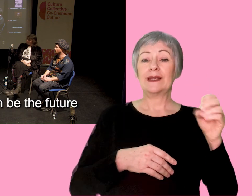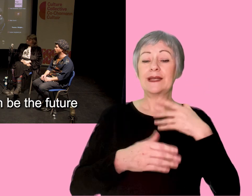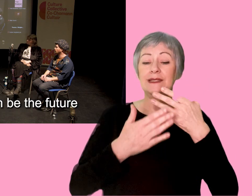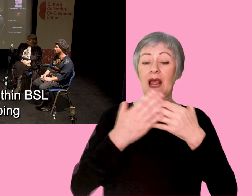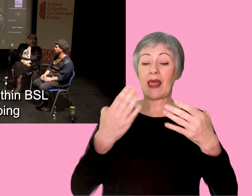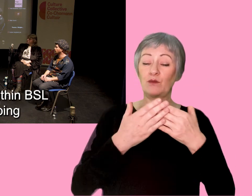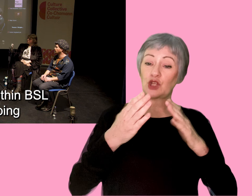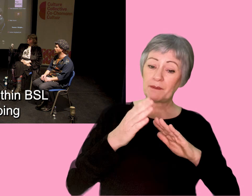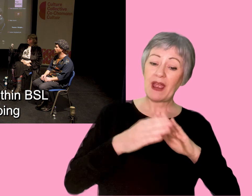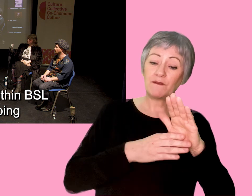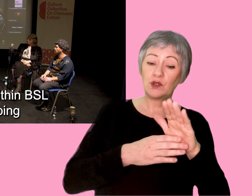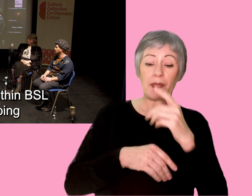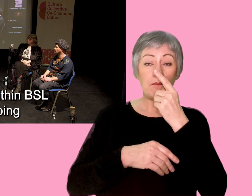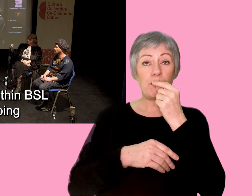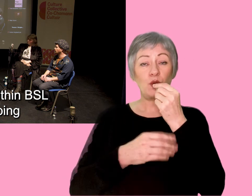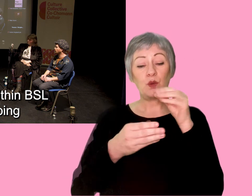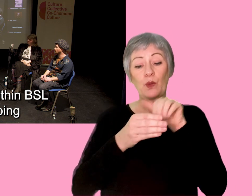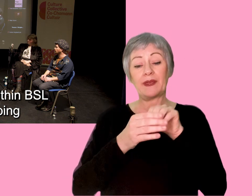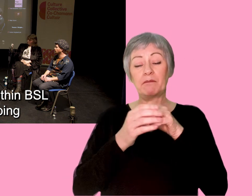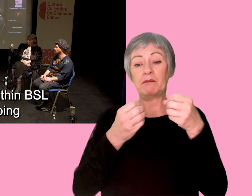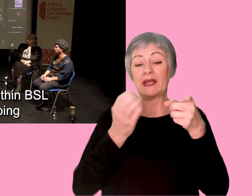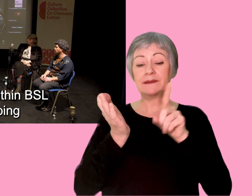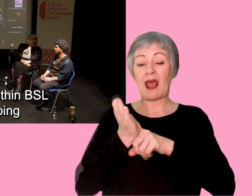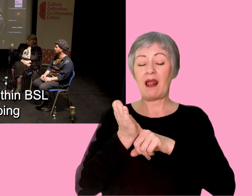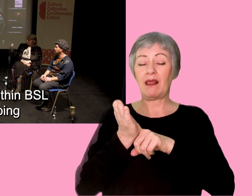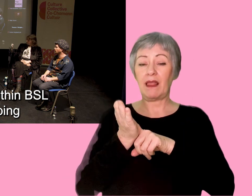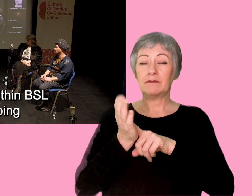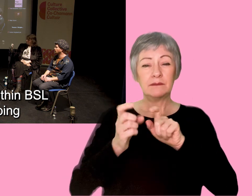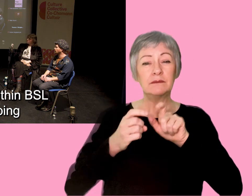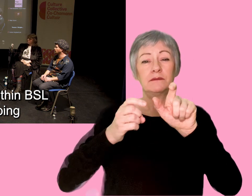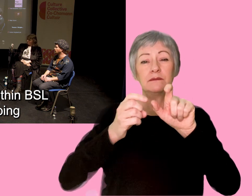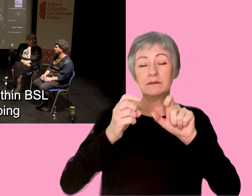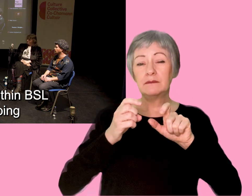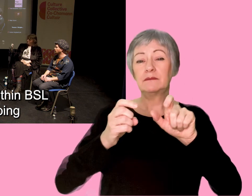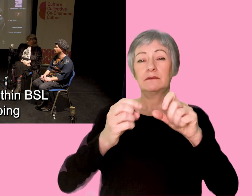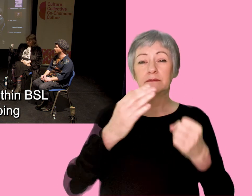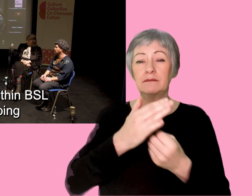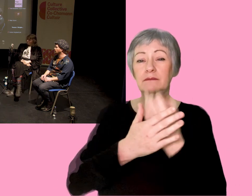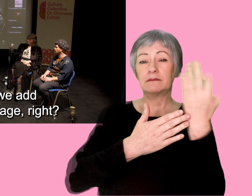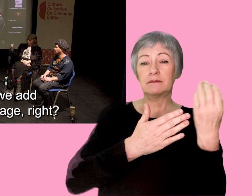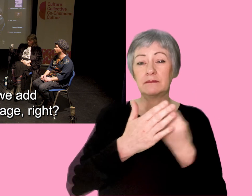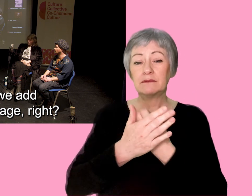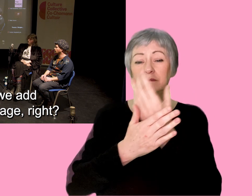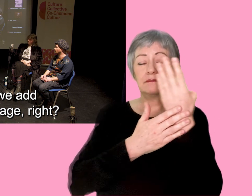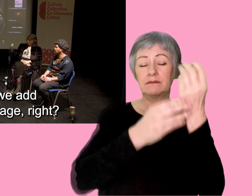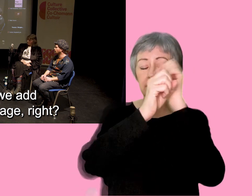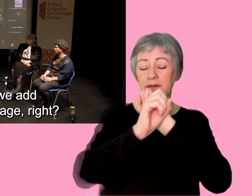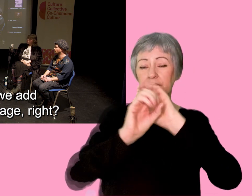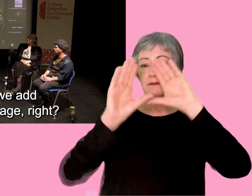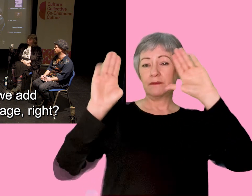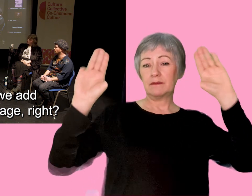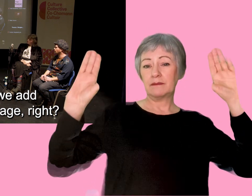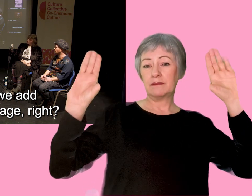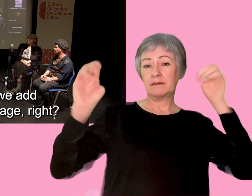be the future, and like the possibilities within BSL to keep redeveloping and reimagining